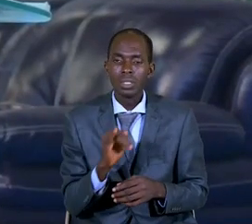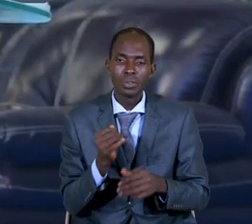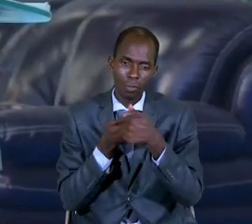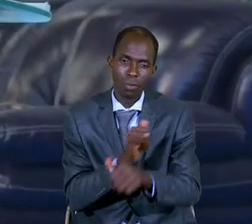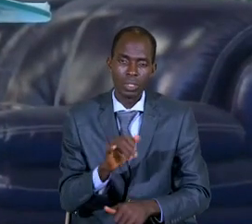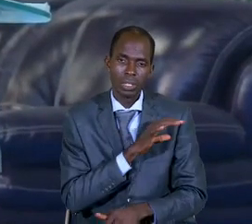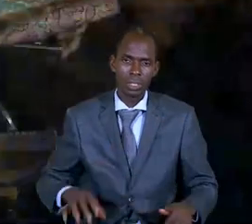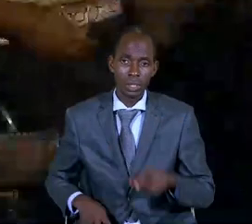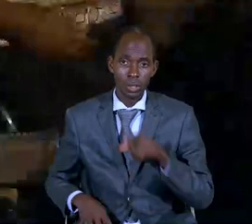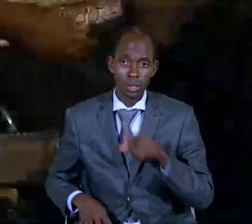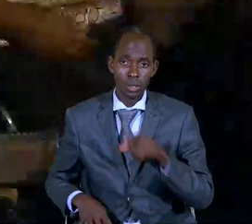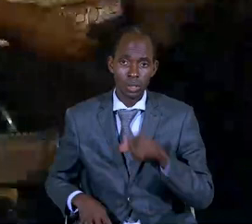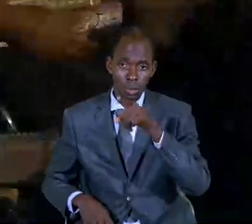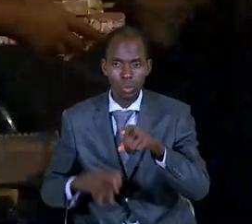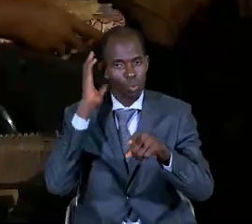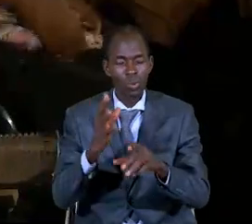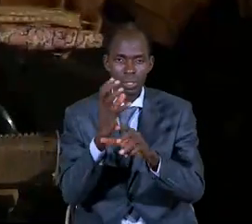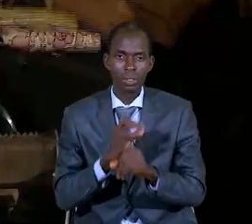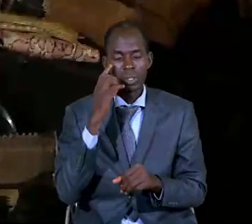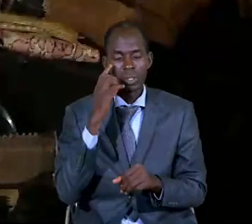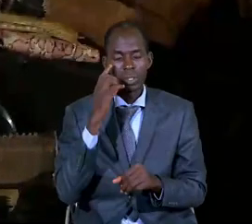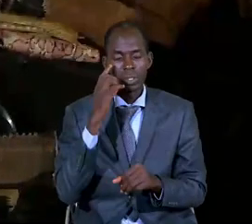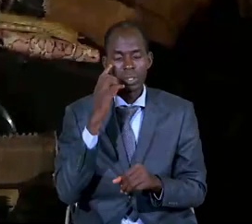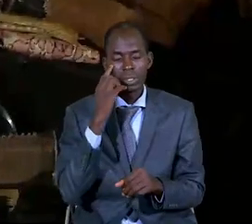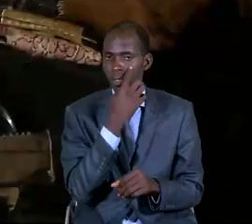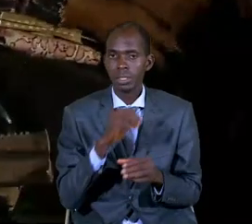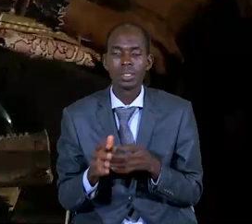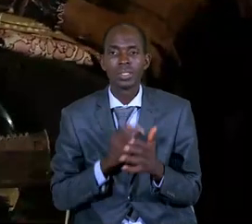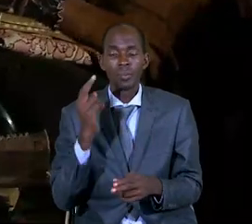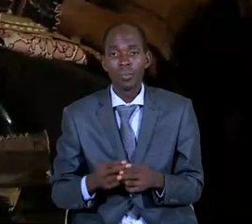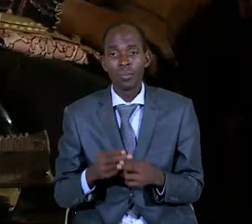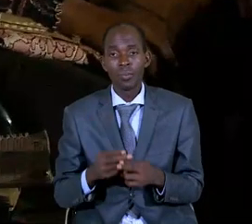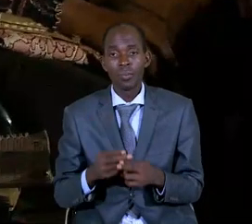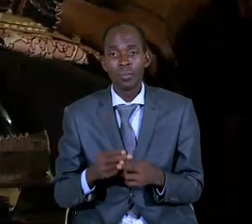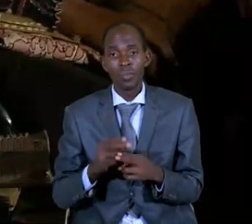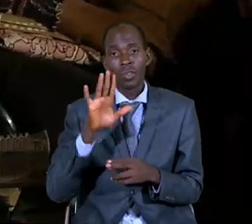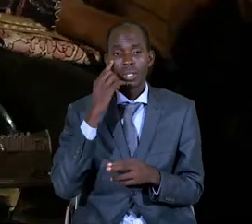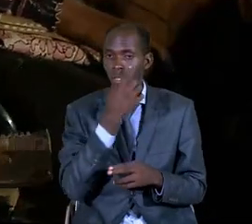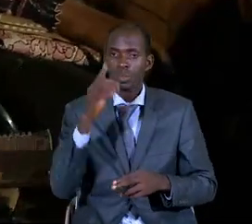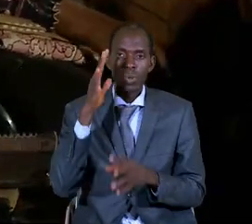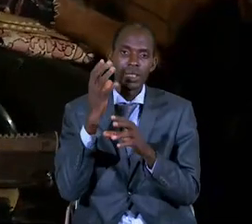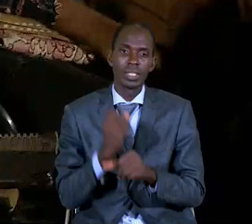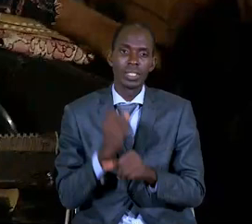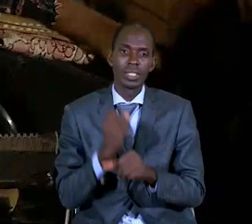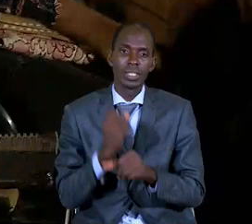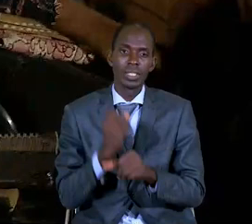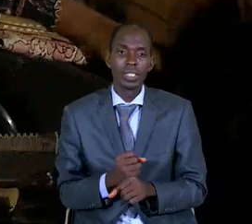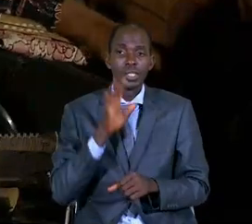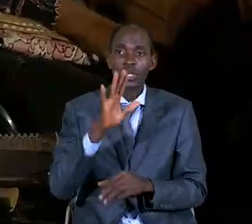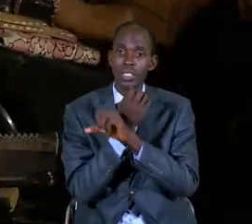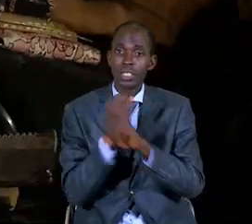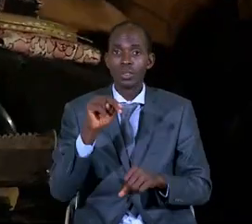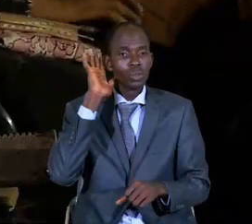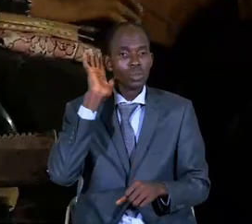there. You receive in Jesus' name. Your sight, you receive. Your salvation,